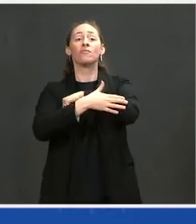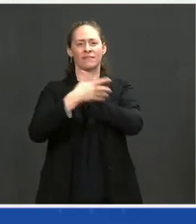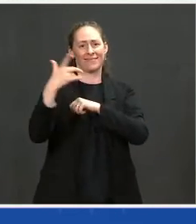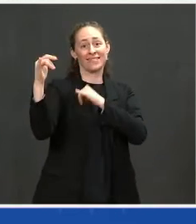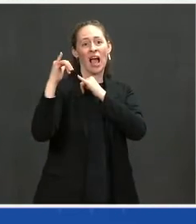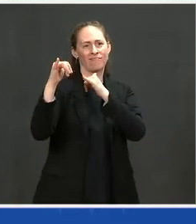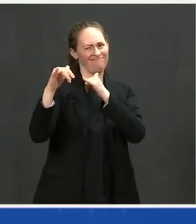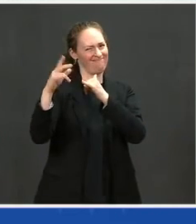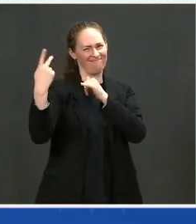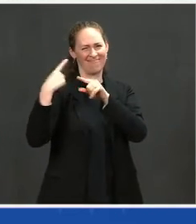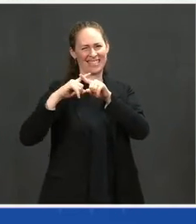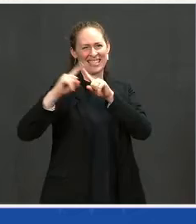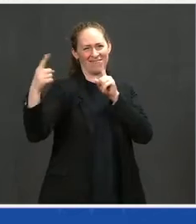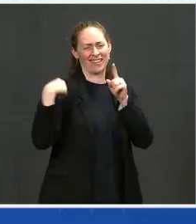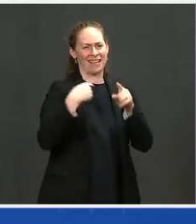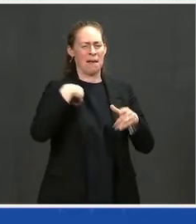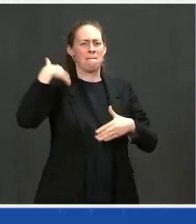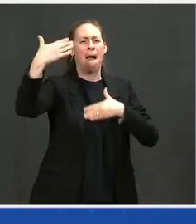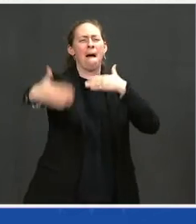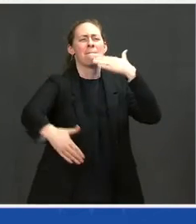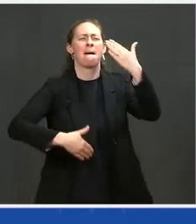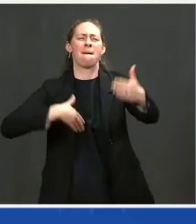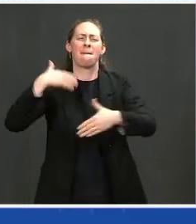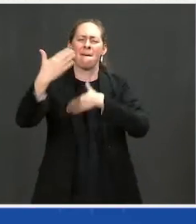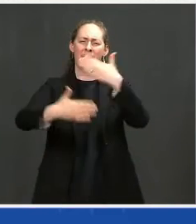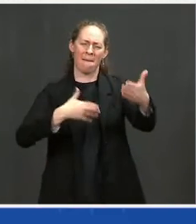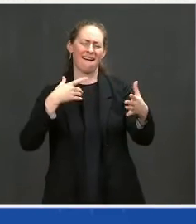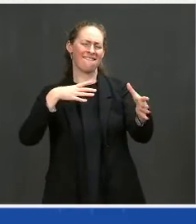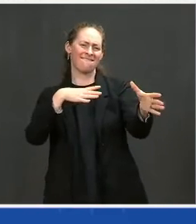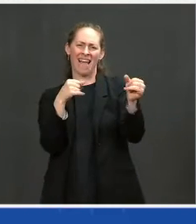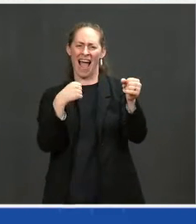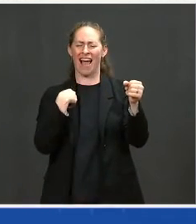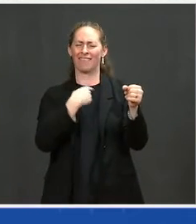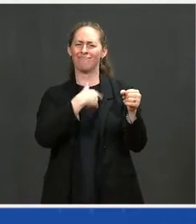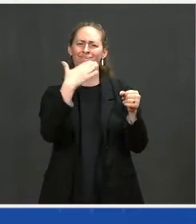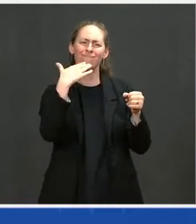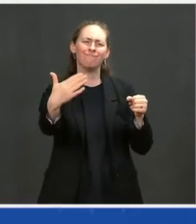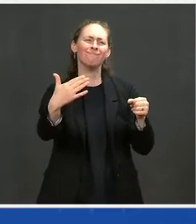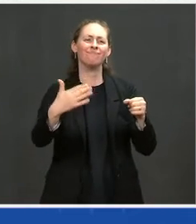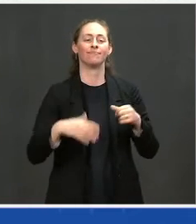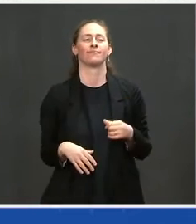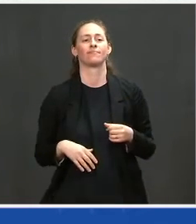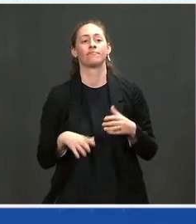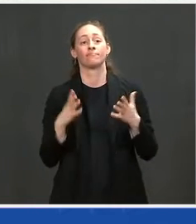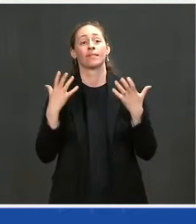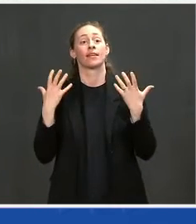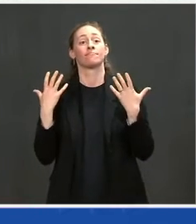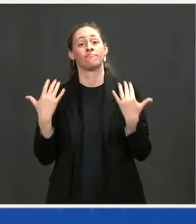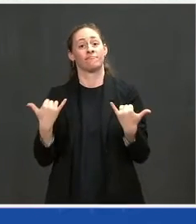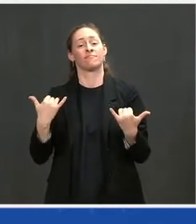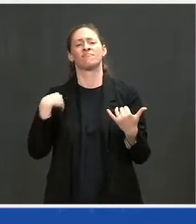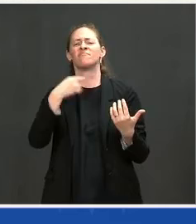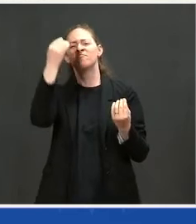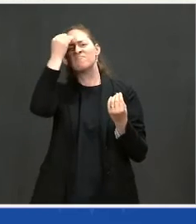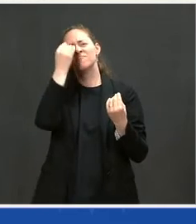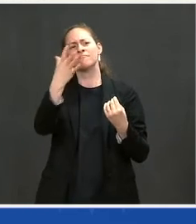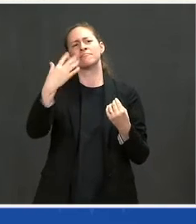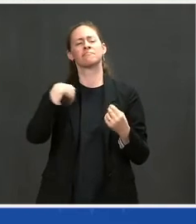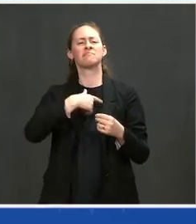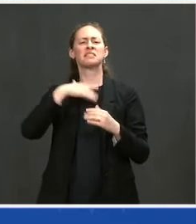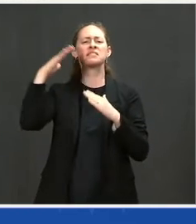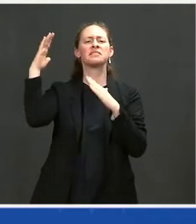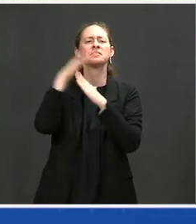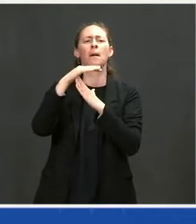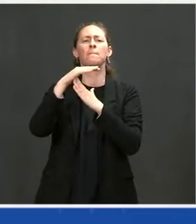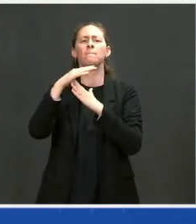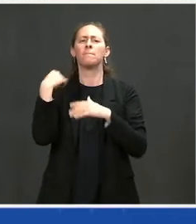we can do it. And today, we made a historic investment in reaching the hardest hit and the most vulnerable communities, the